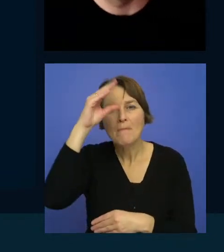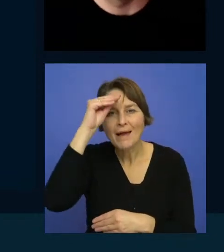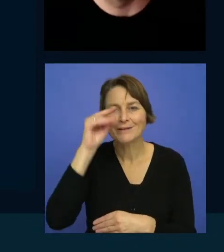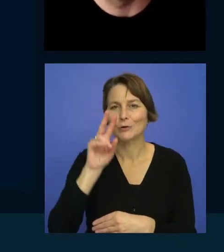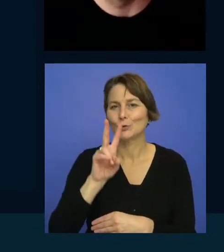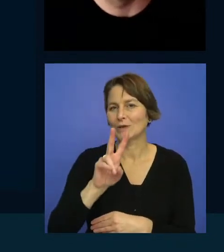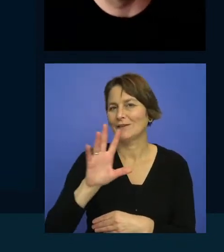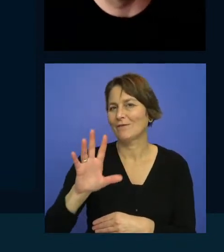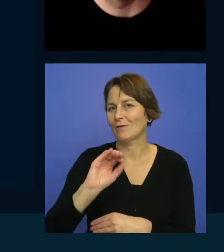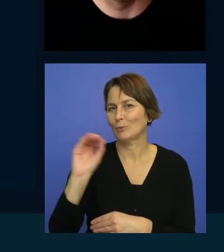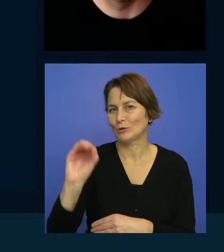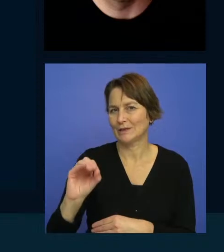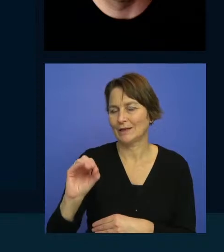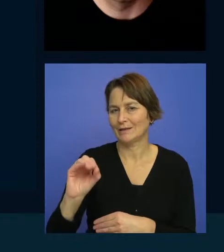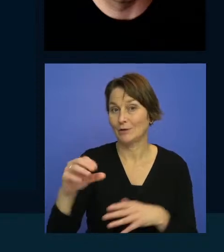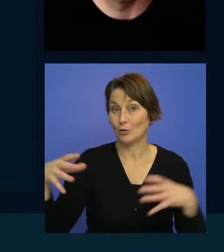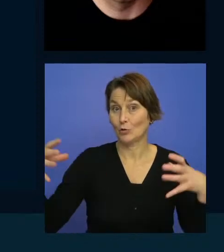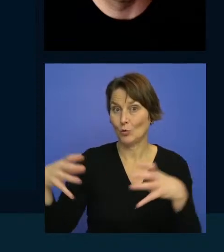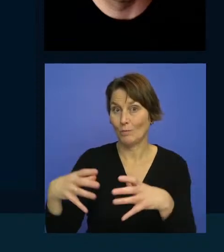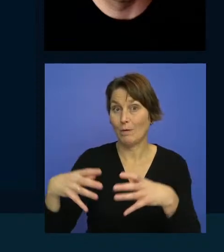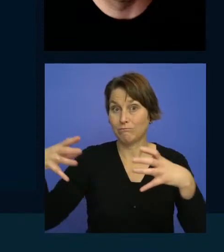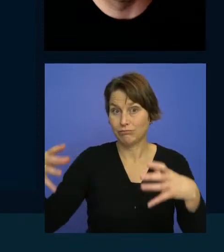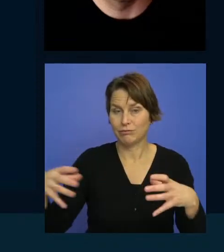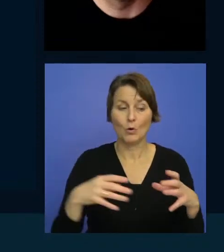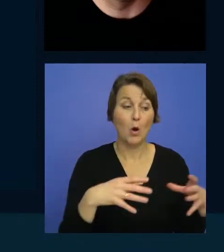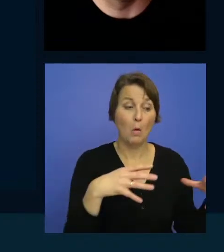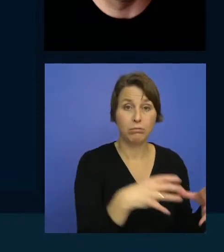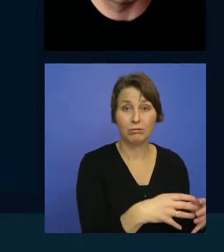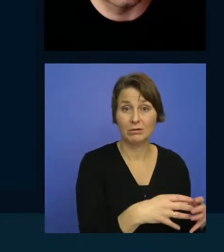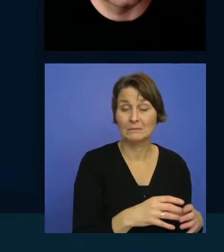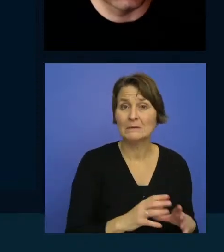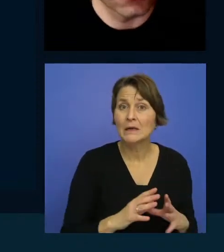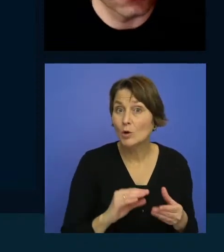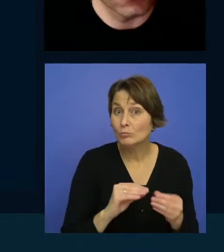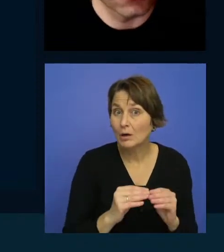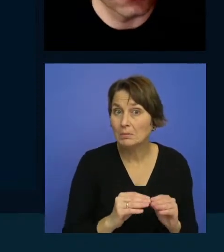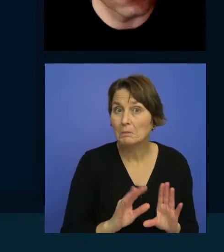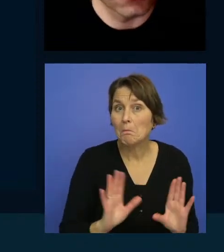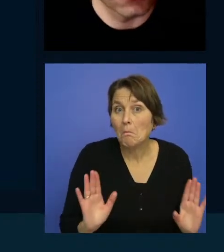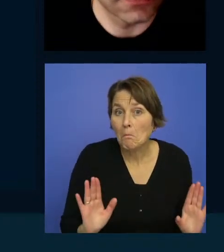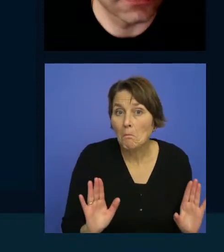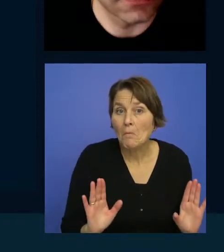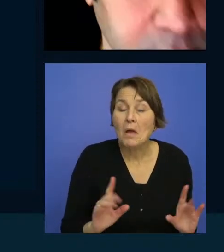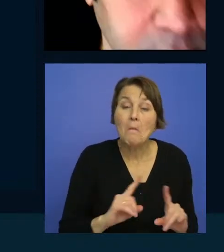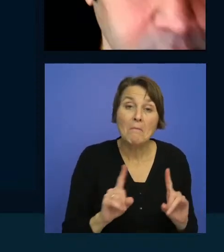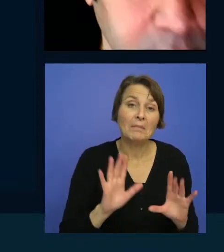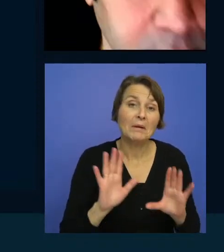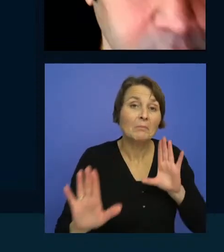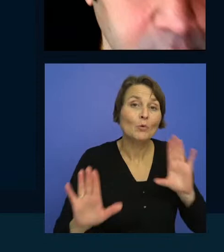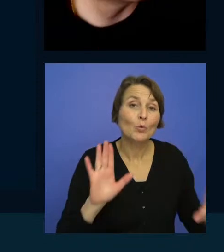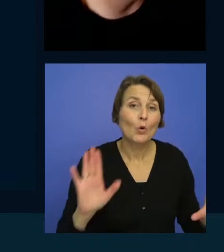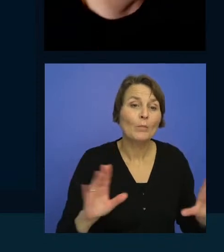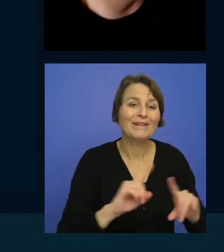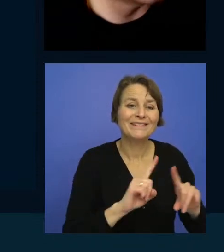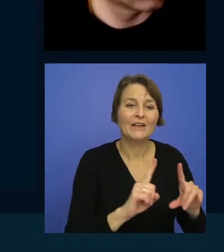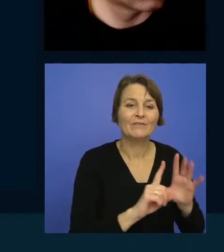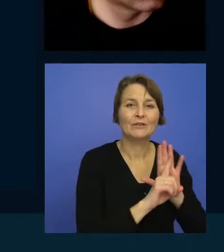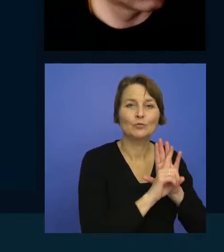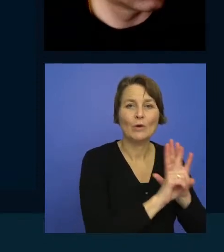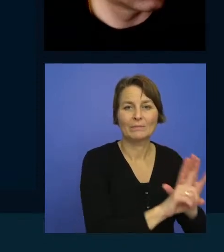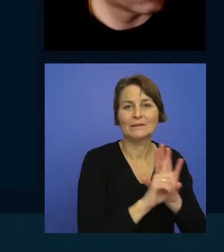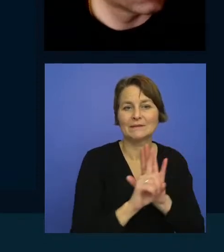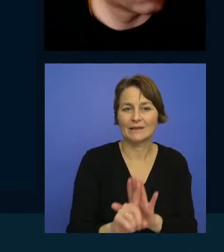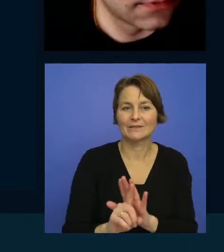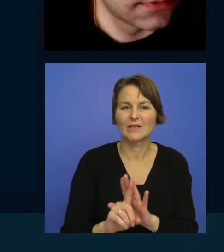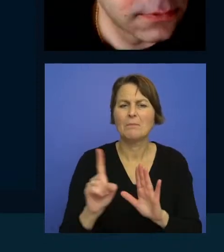know if this is a problem. It could be that these two groups have very different distributions. However, I do know that it's a sign that I want to dive in and investigate